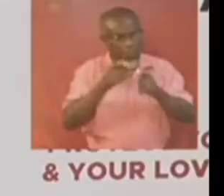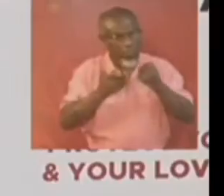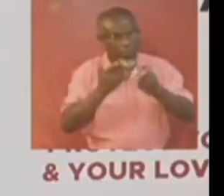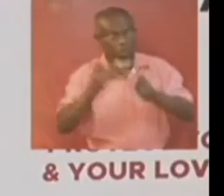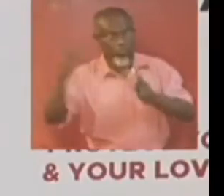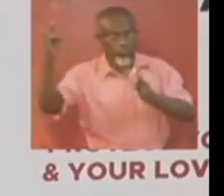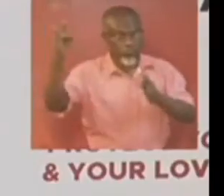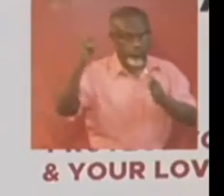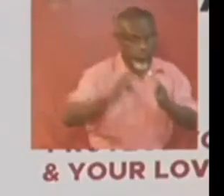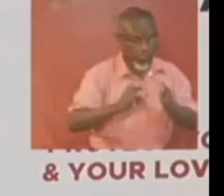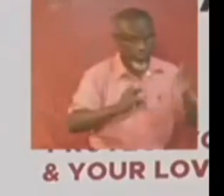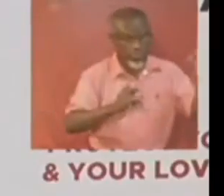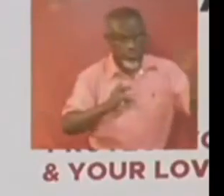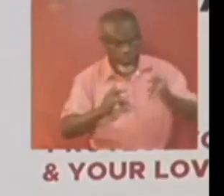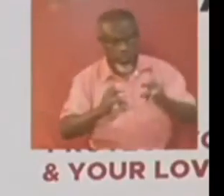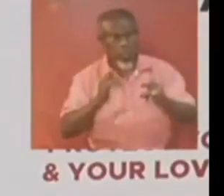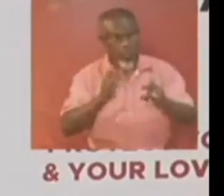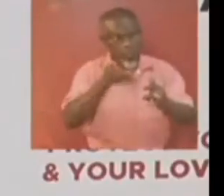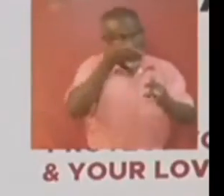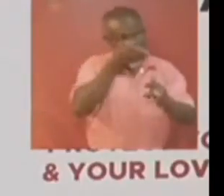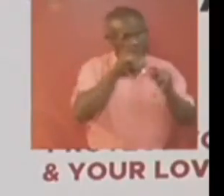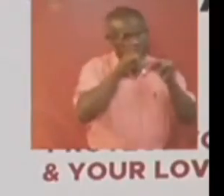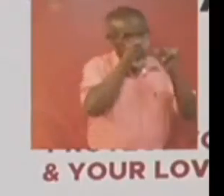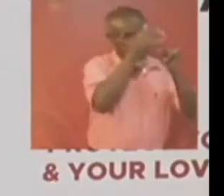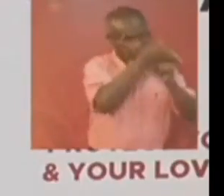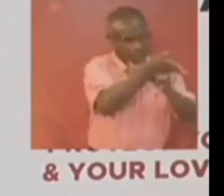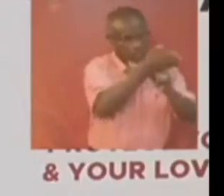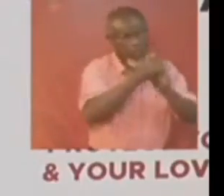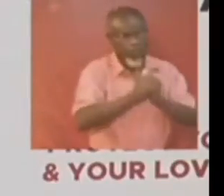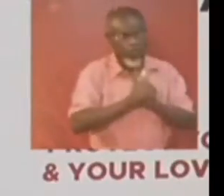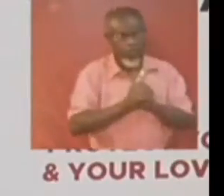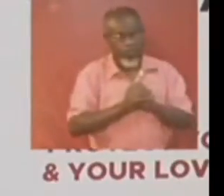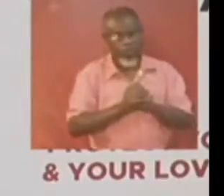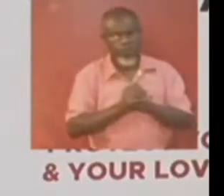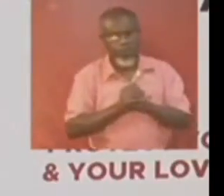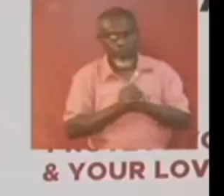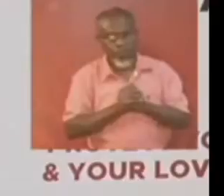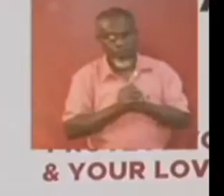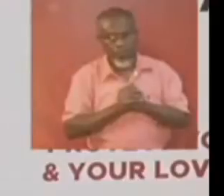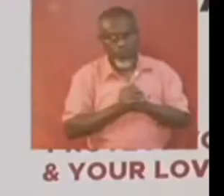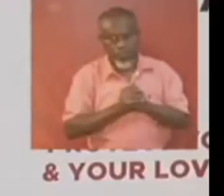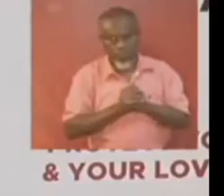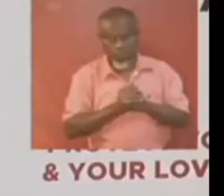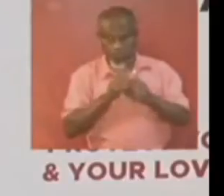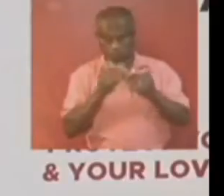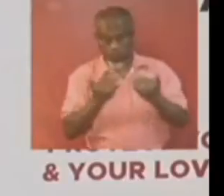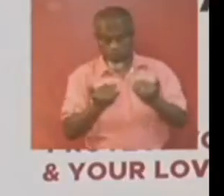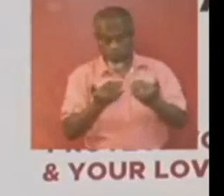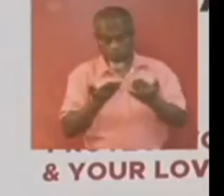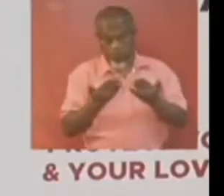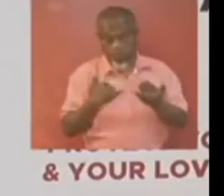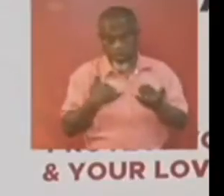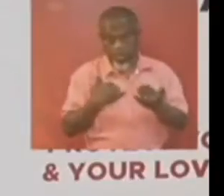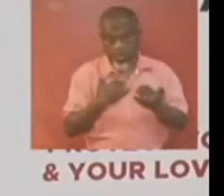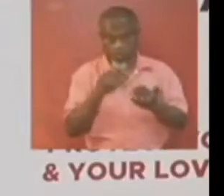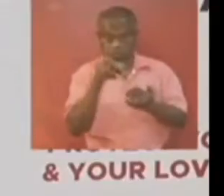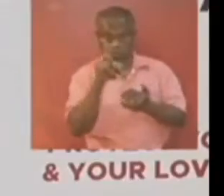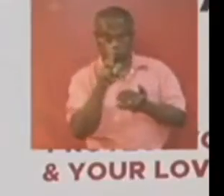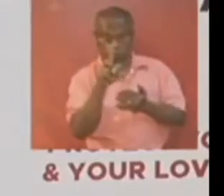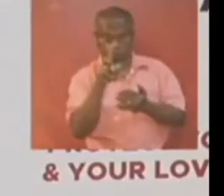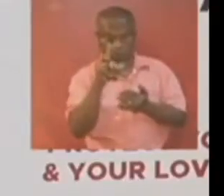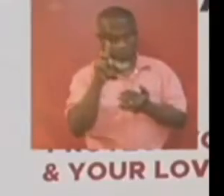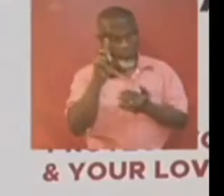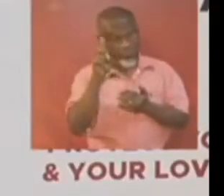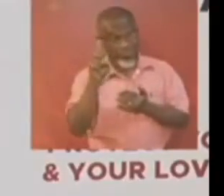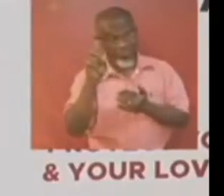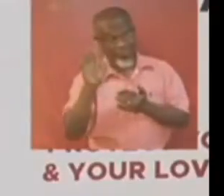United States, Miami that is, and Barbados. Thus far, we've had 115